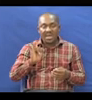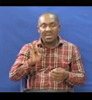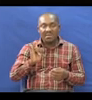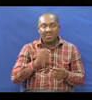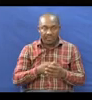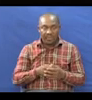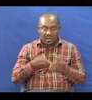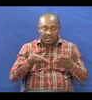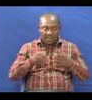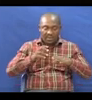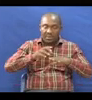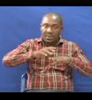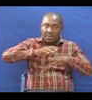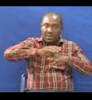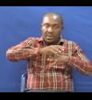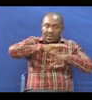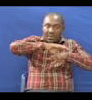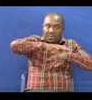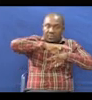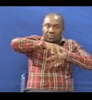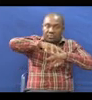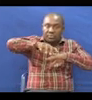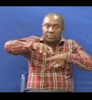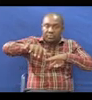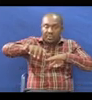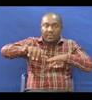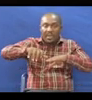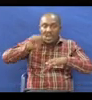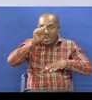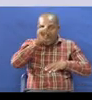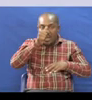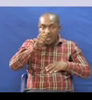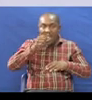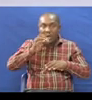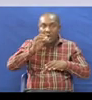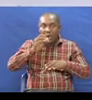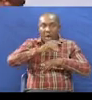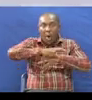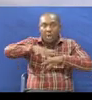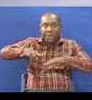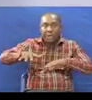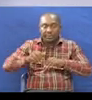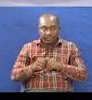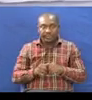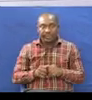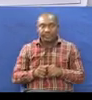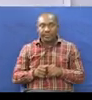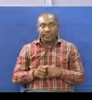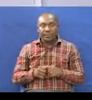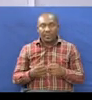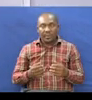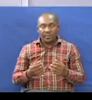along the coast area in Indian Ocean, along the coast area of Indian Ocean.